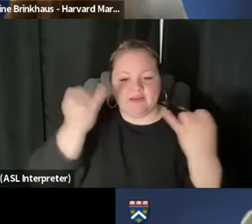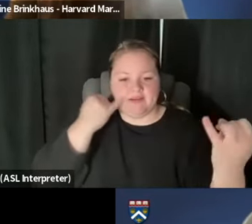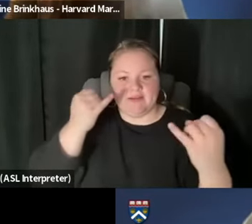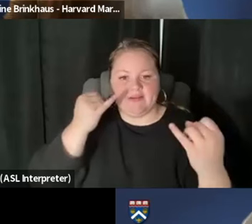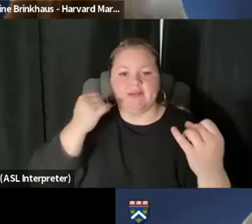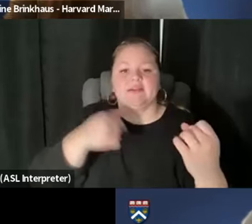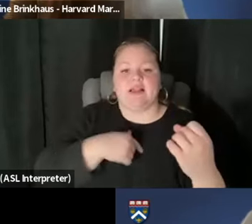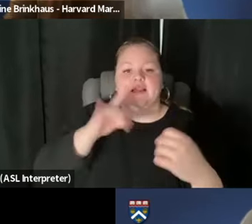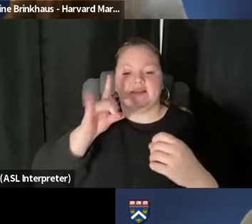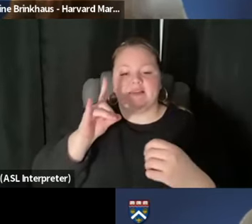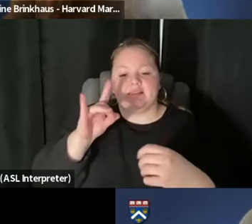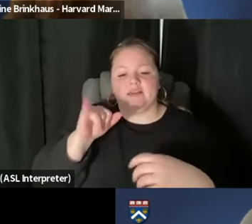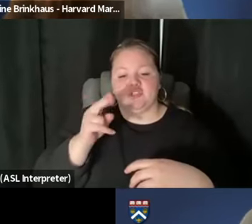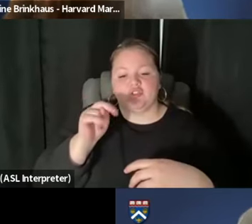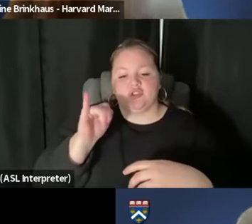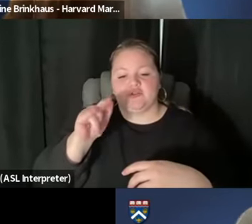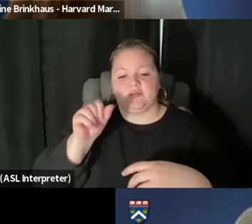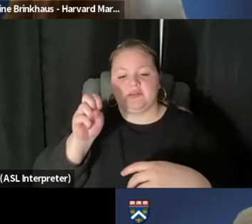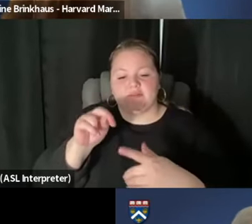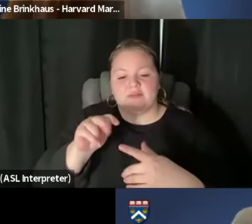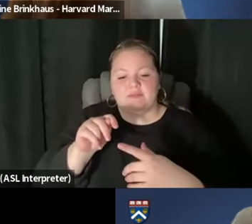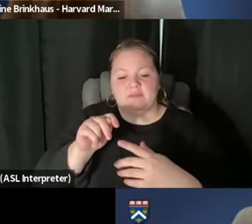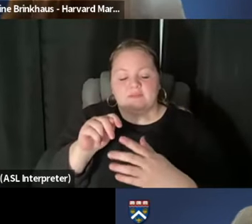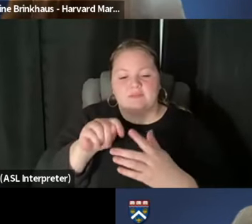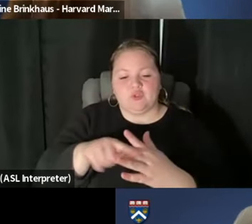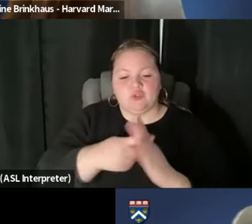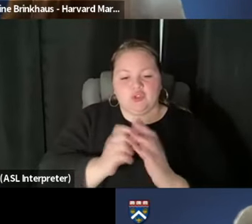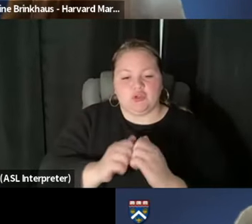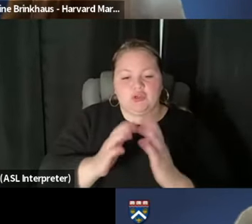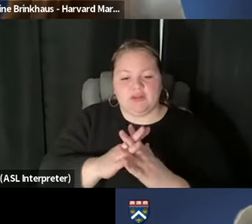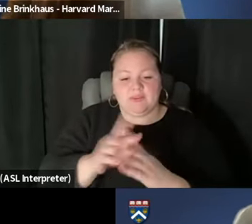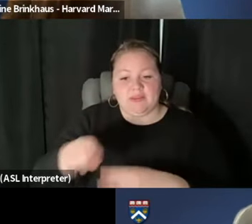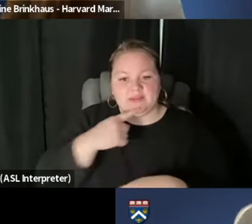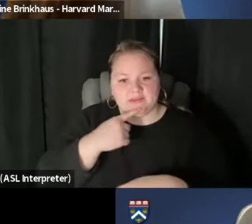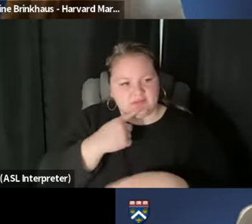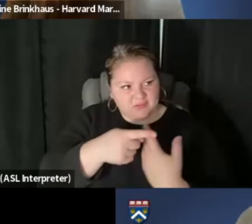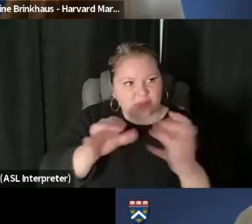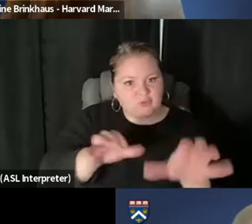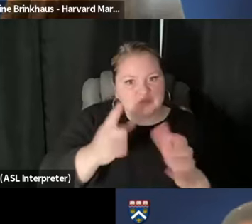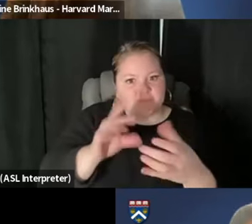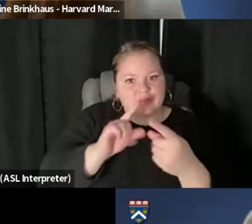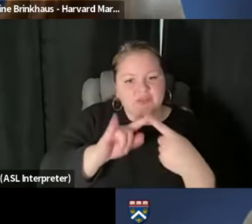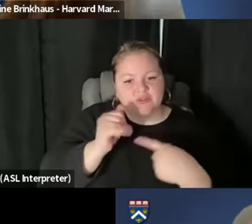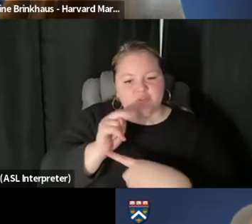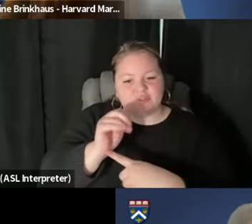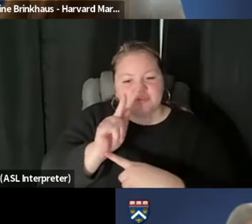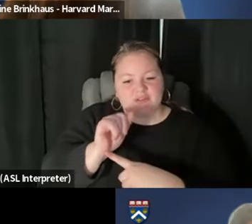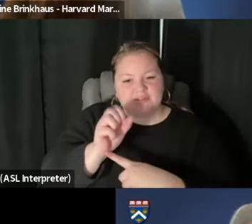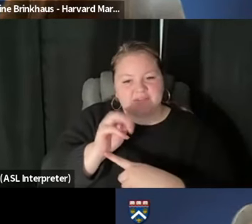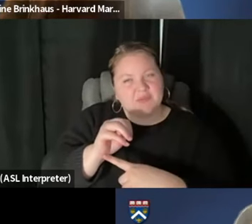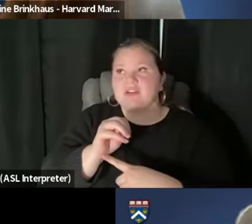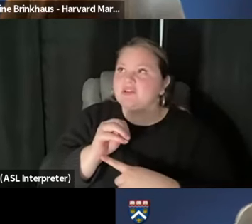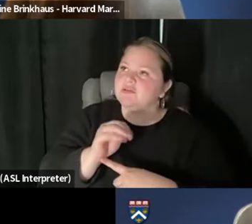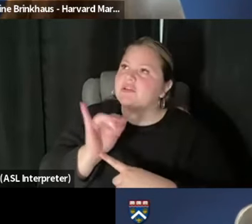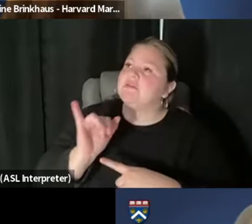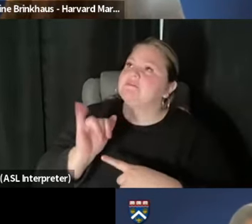a journalism startup at the time and Bruce actually was like, aren't you going to do anything for journalism? And I was like, wait a second, I should probably think about